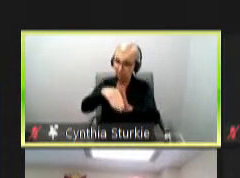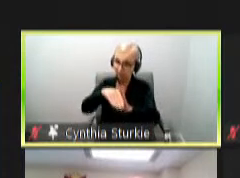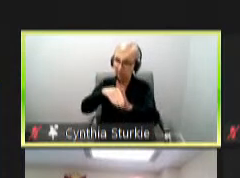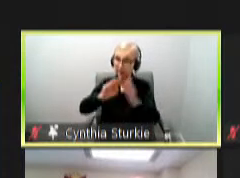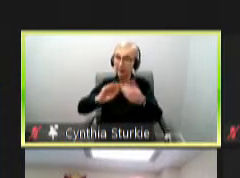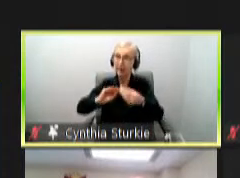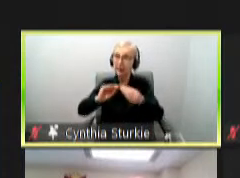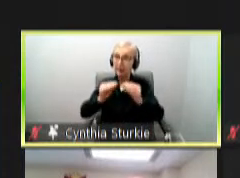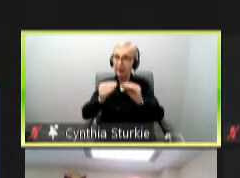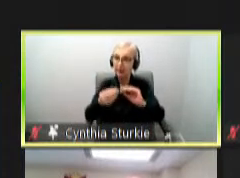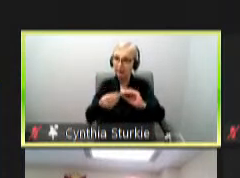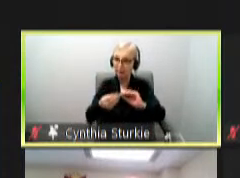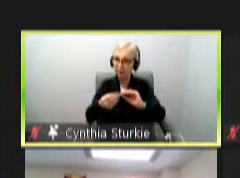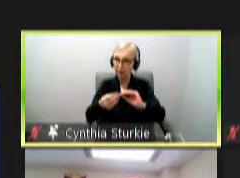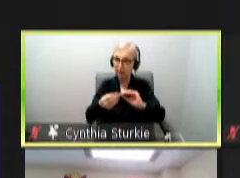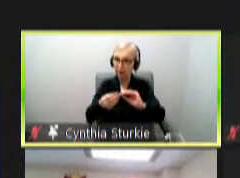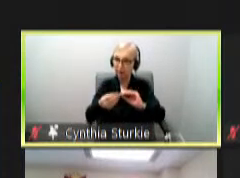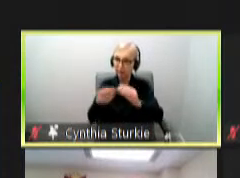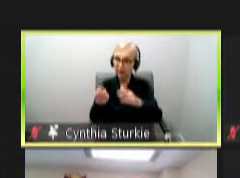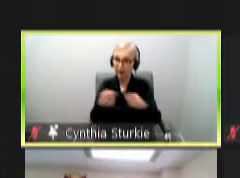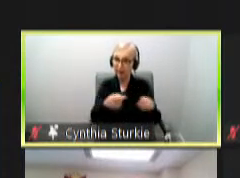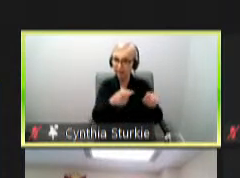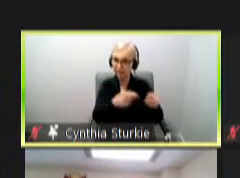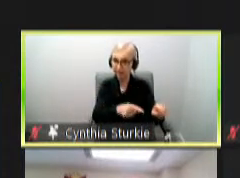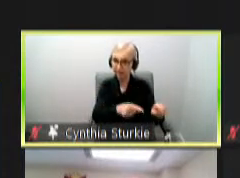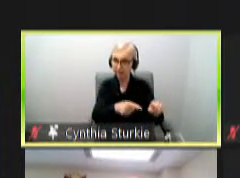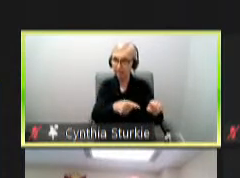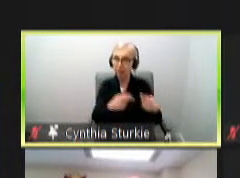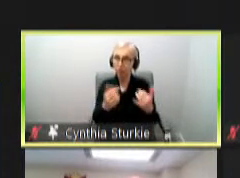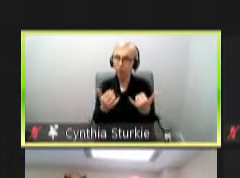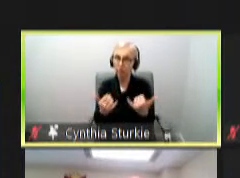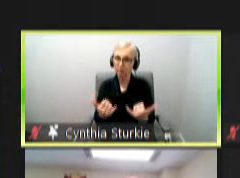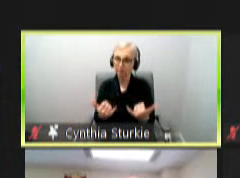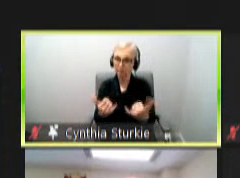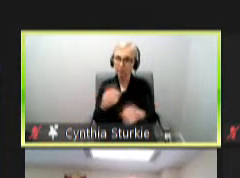cases occurring in the state. You go to the next slide.